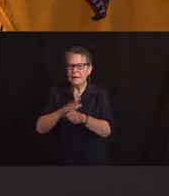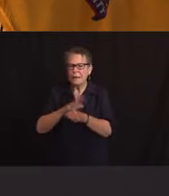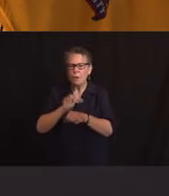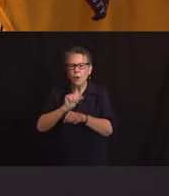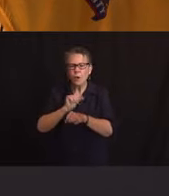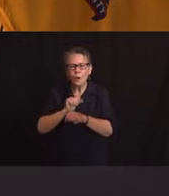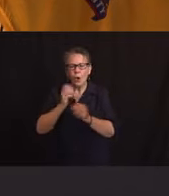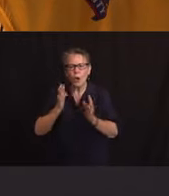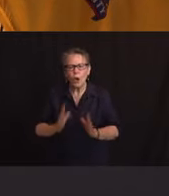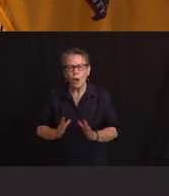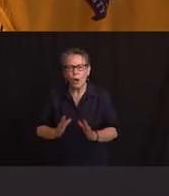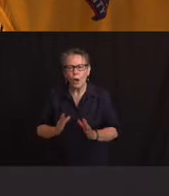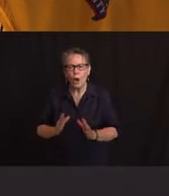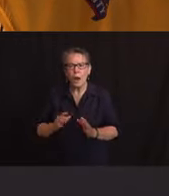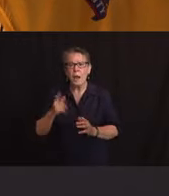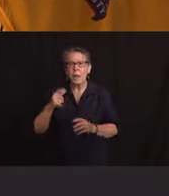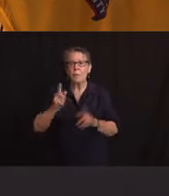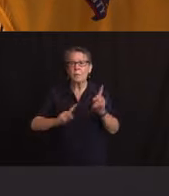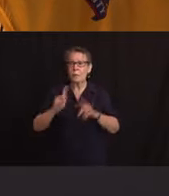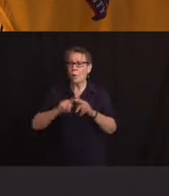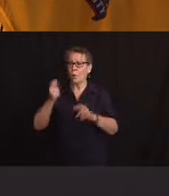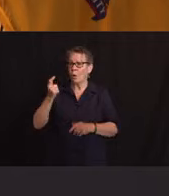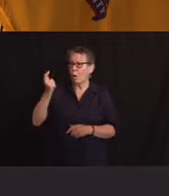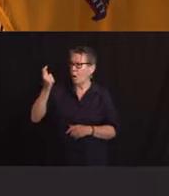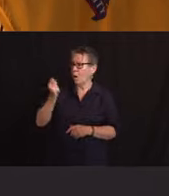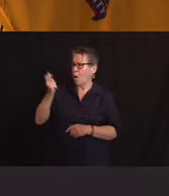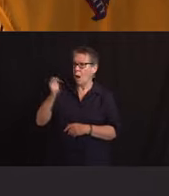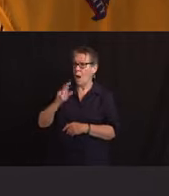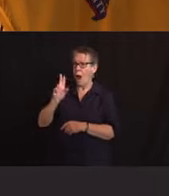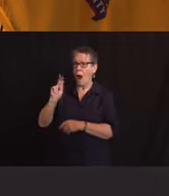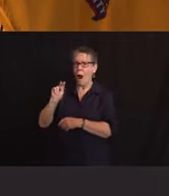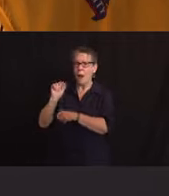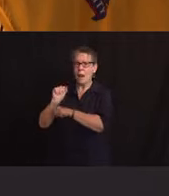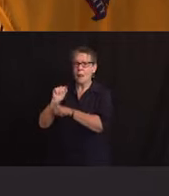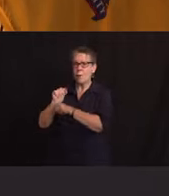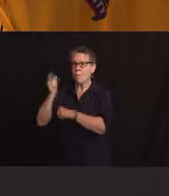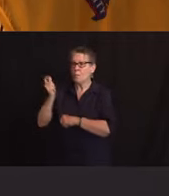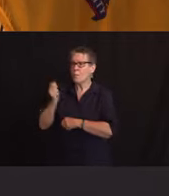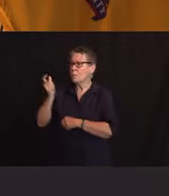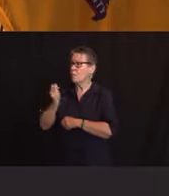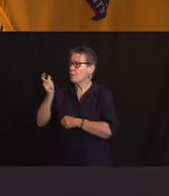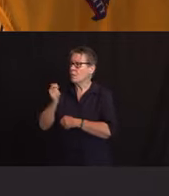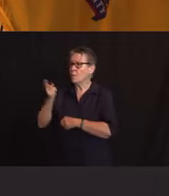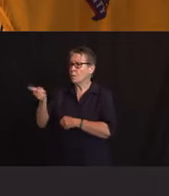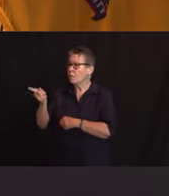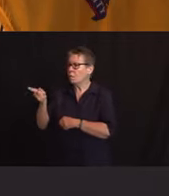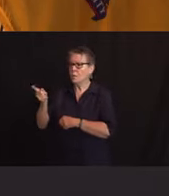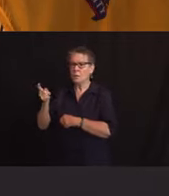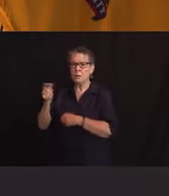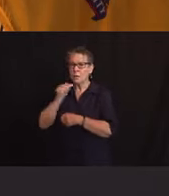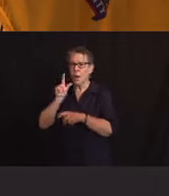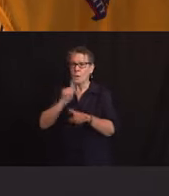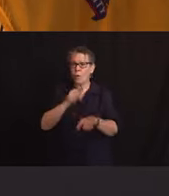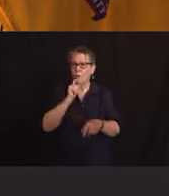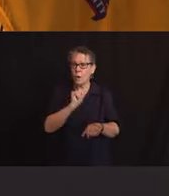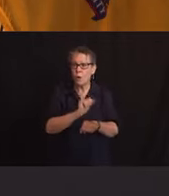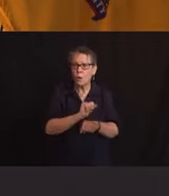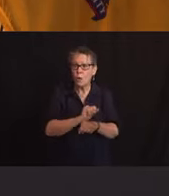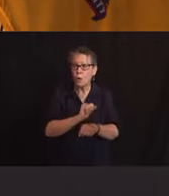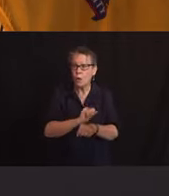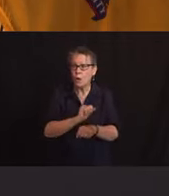or do you think businesses are underpaying workers, or some kind of other something else going on? Do